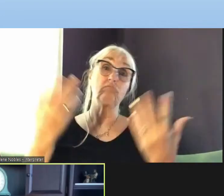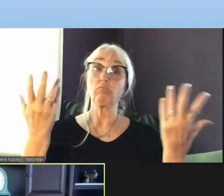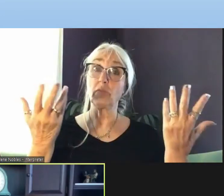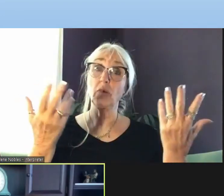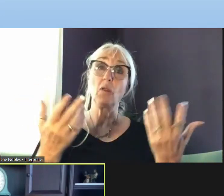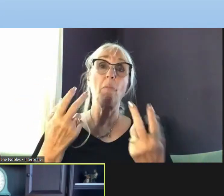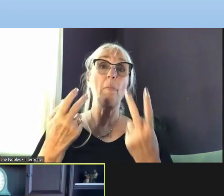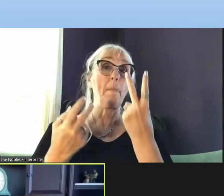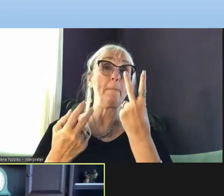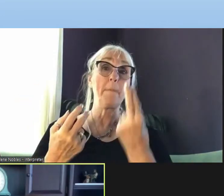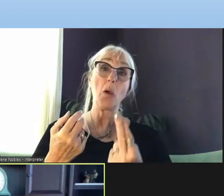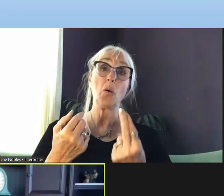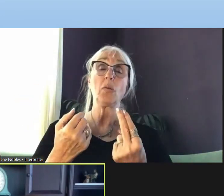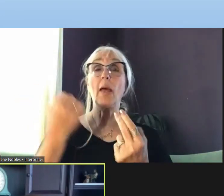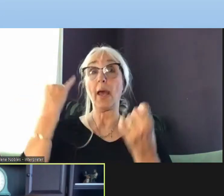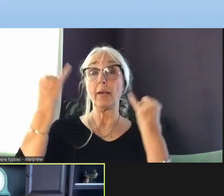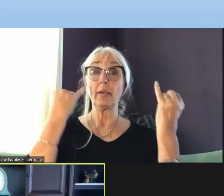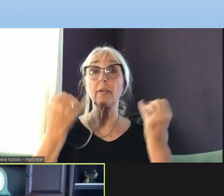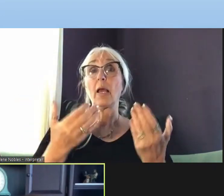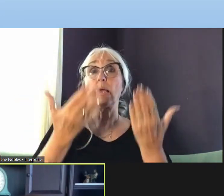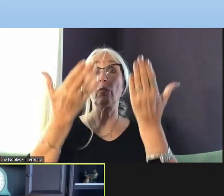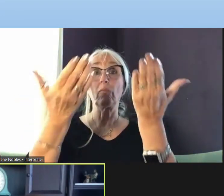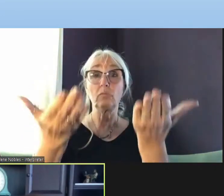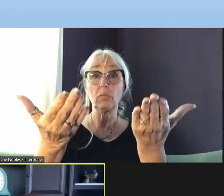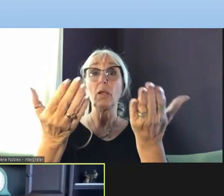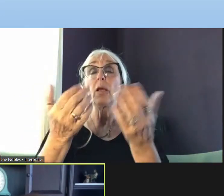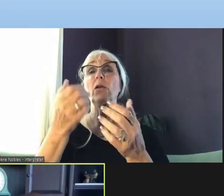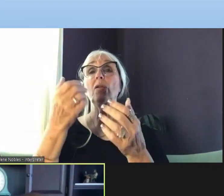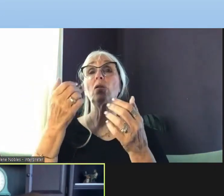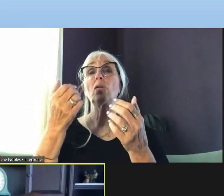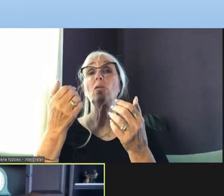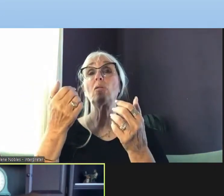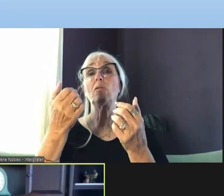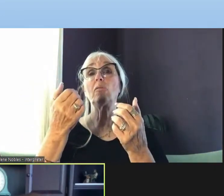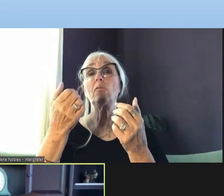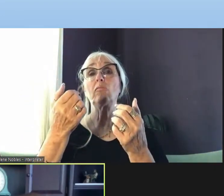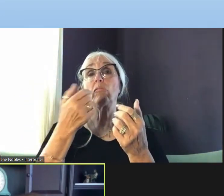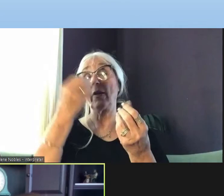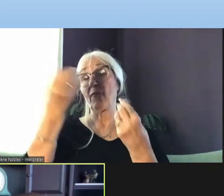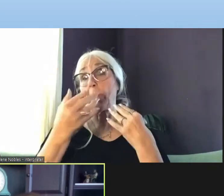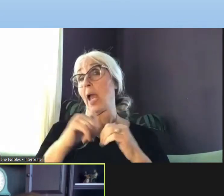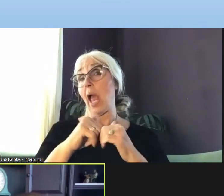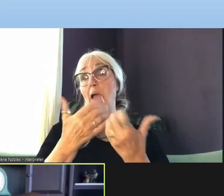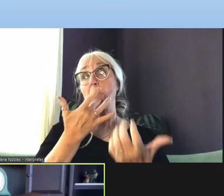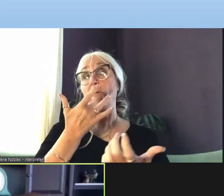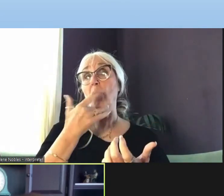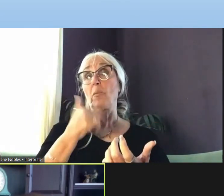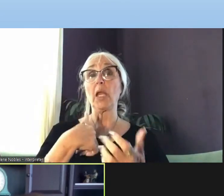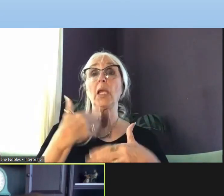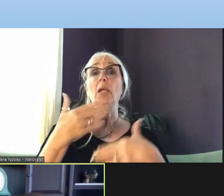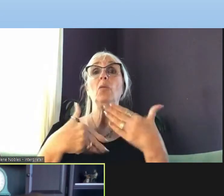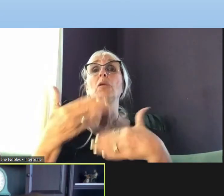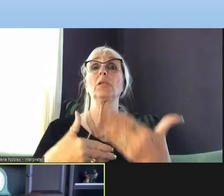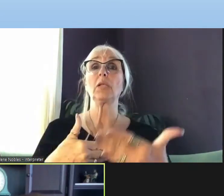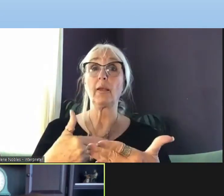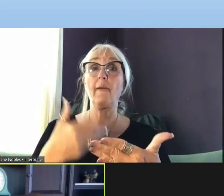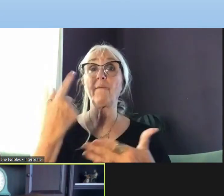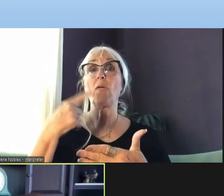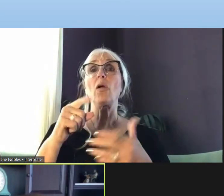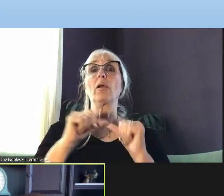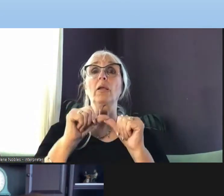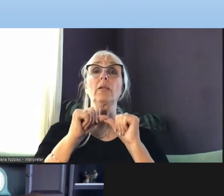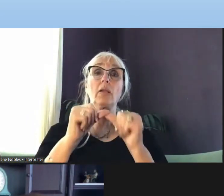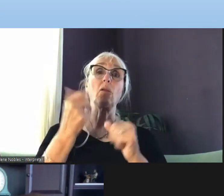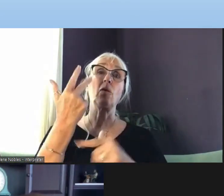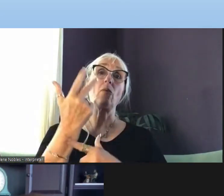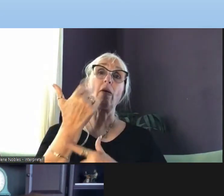you and look for direction on how you would like me to proceed with maintaining an inventory. For the 3 phones requested today,